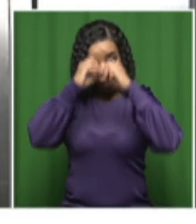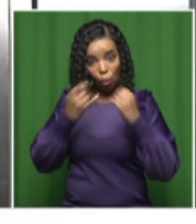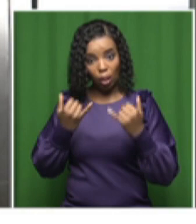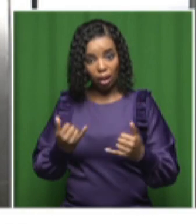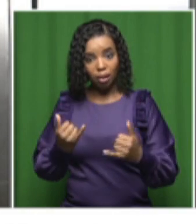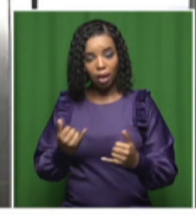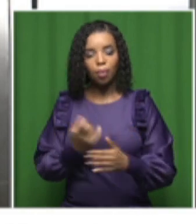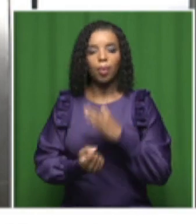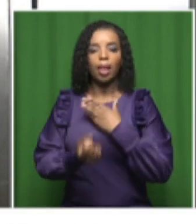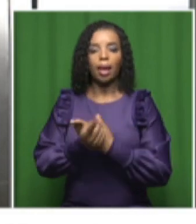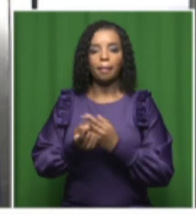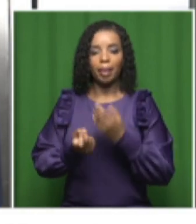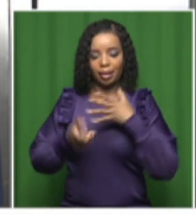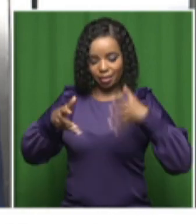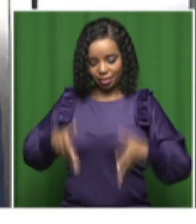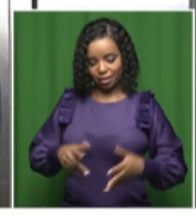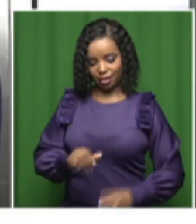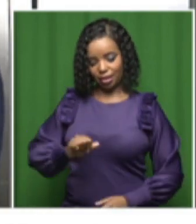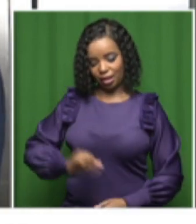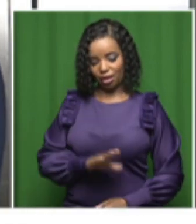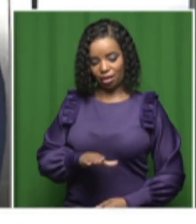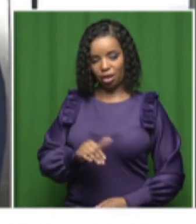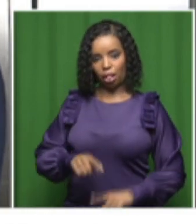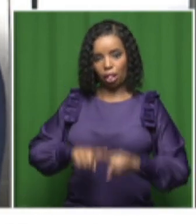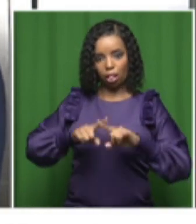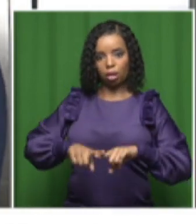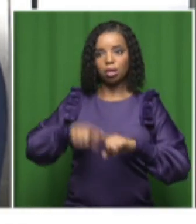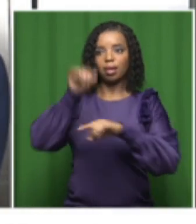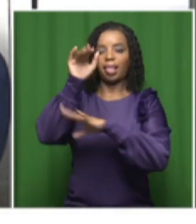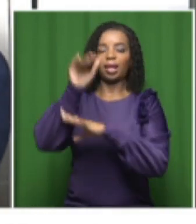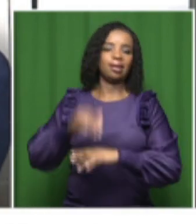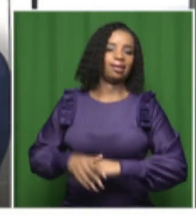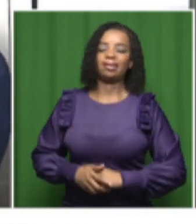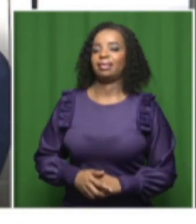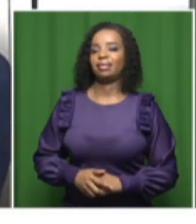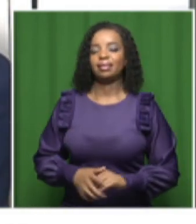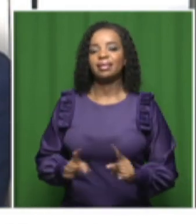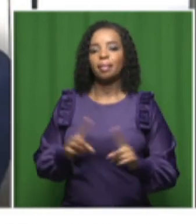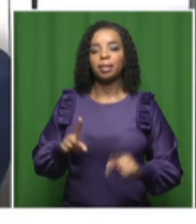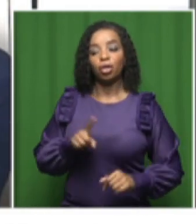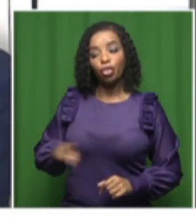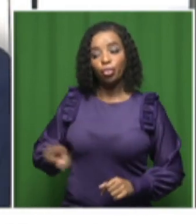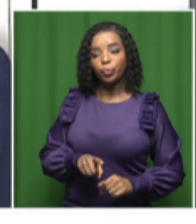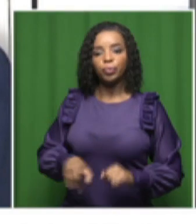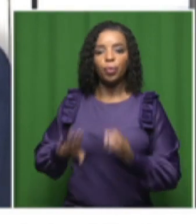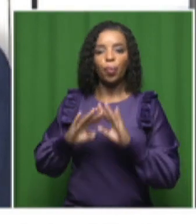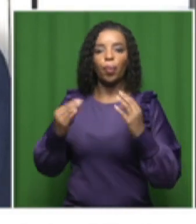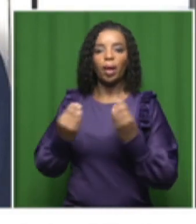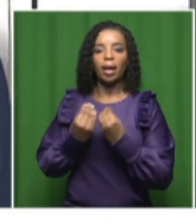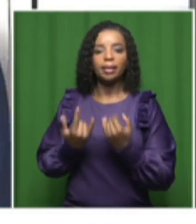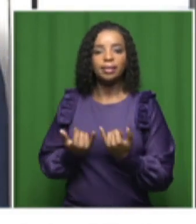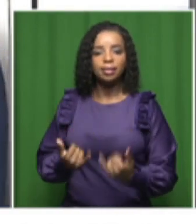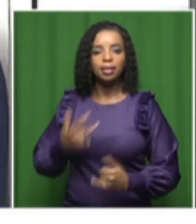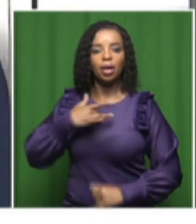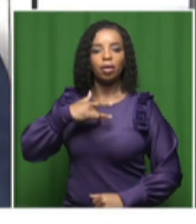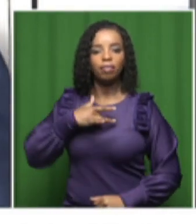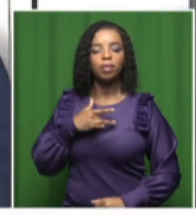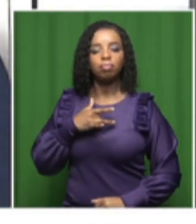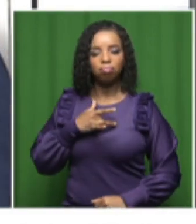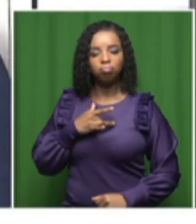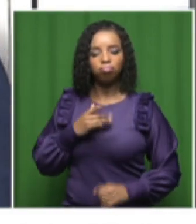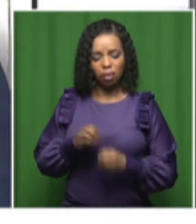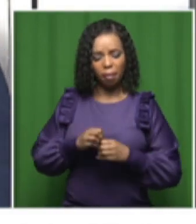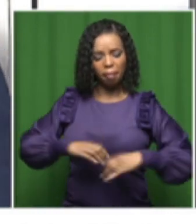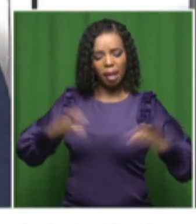that fundamentally means that those organizations, whether with large enterprises, medium-sized organizations, or